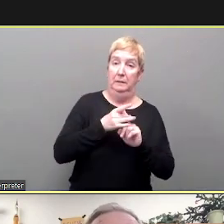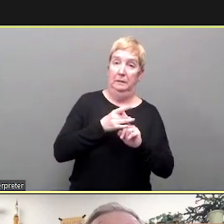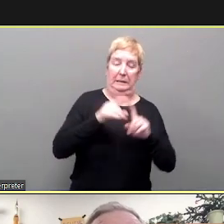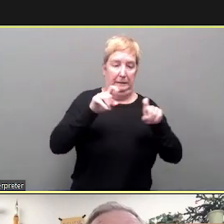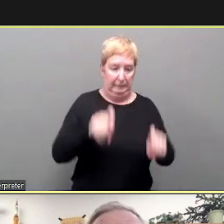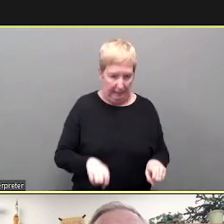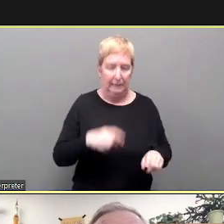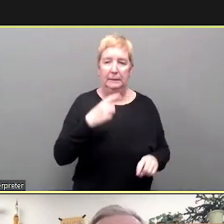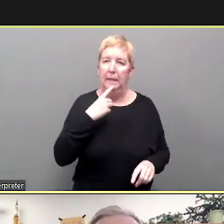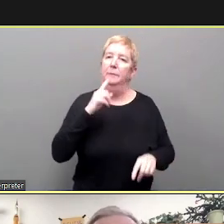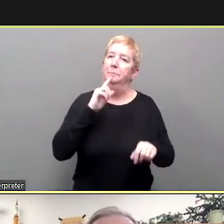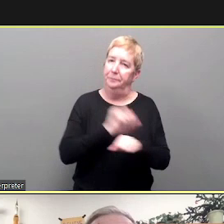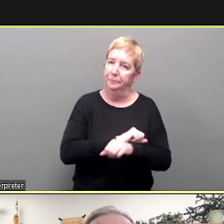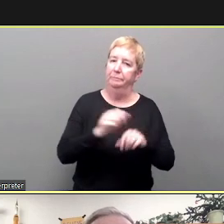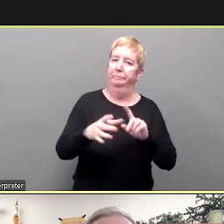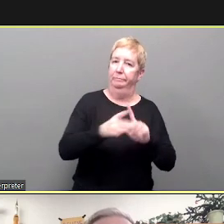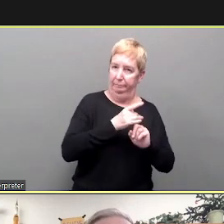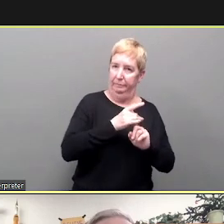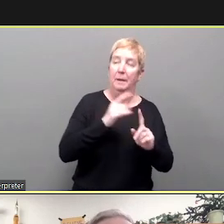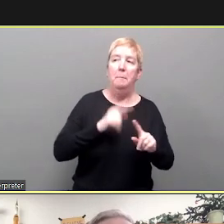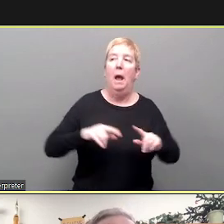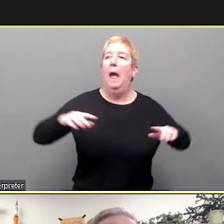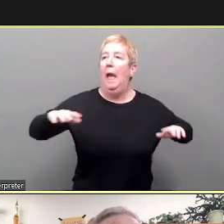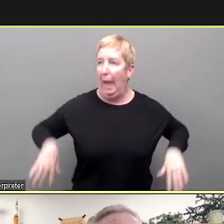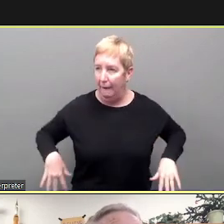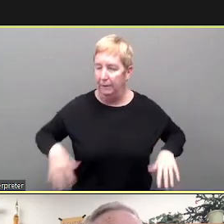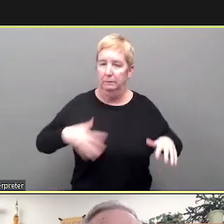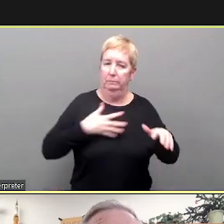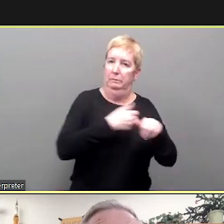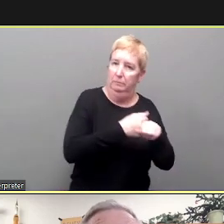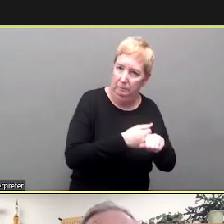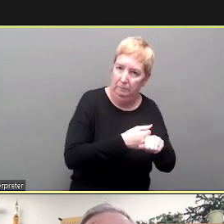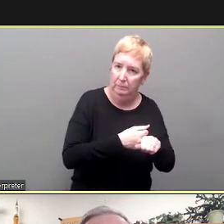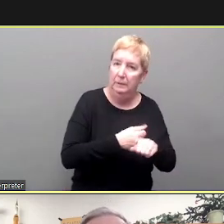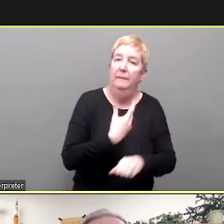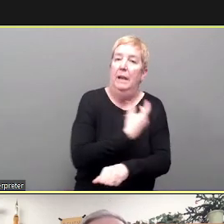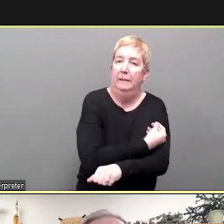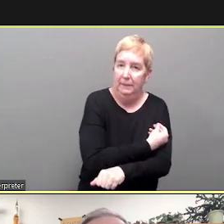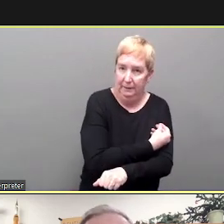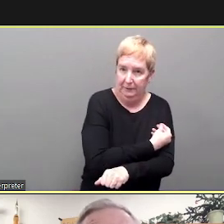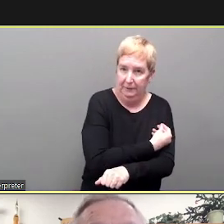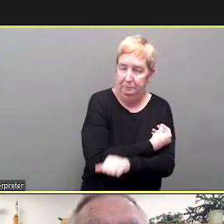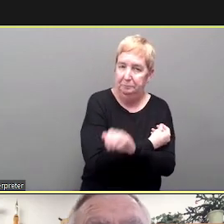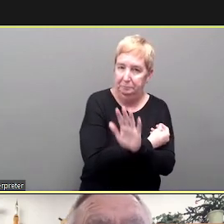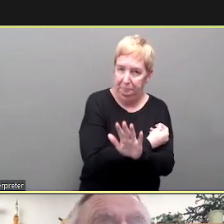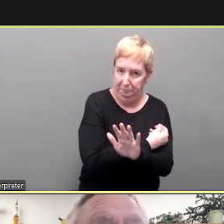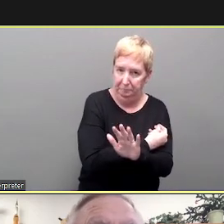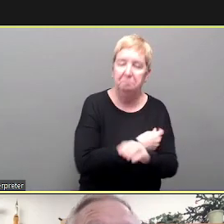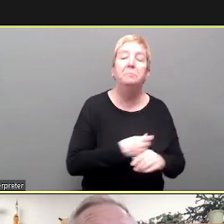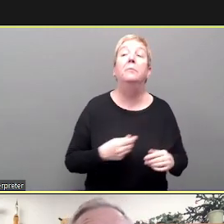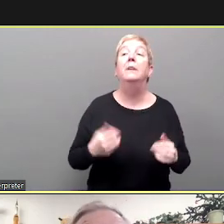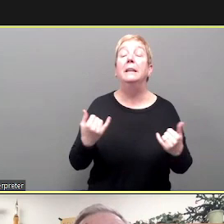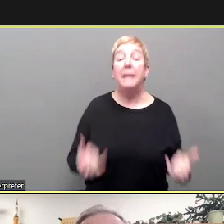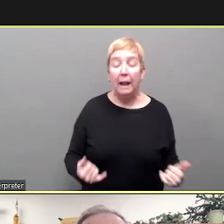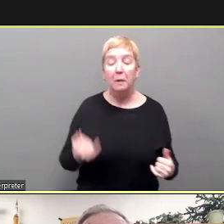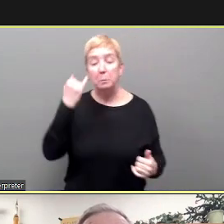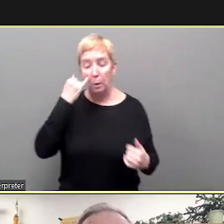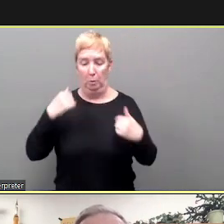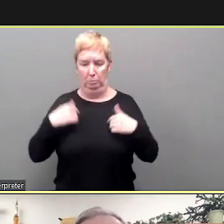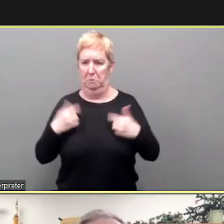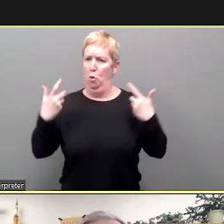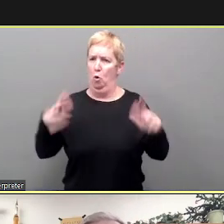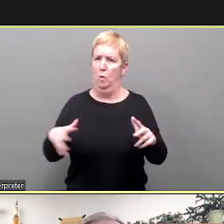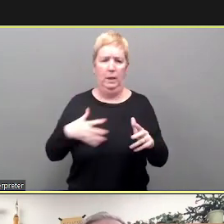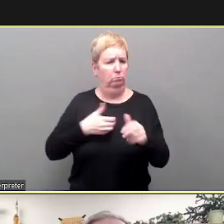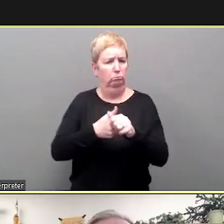is not up to date on vaccines. And I think we're going to drop in now. Well, what about people who are up to date with their